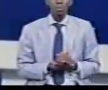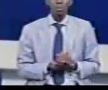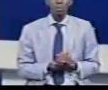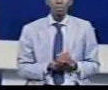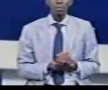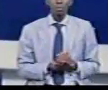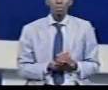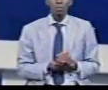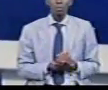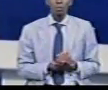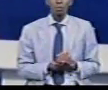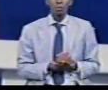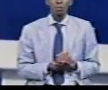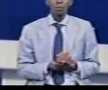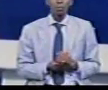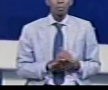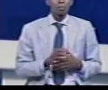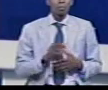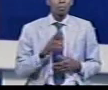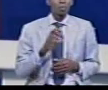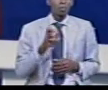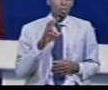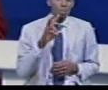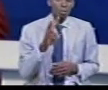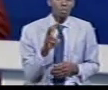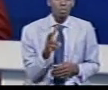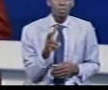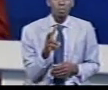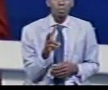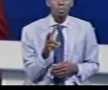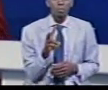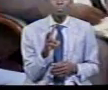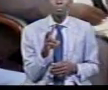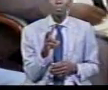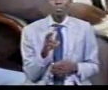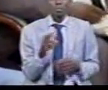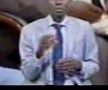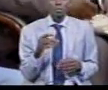Reverend Dr. Joyce Aye, Salt and Light Ministries.